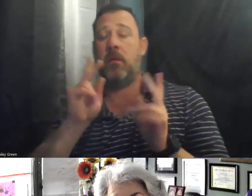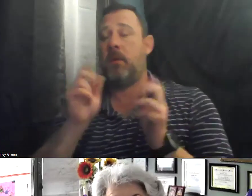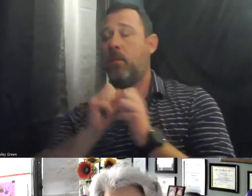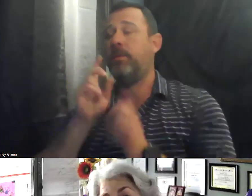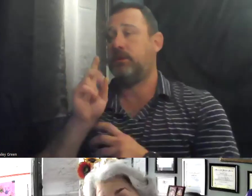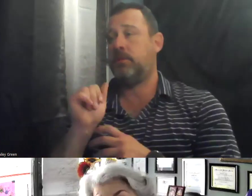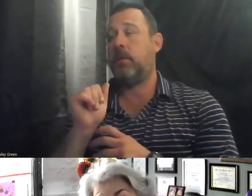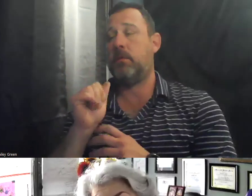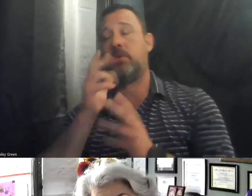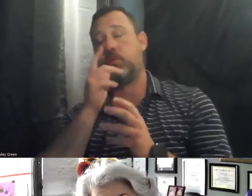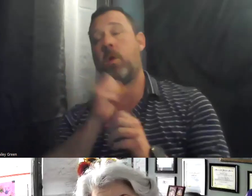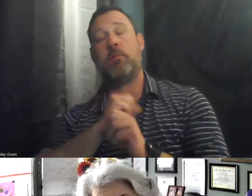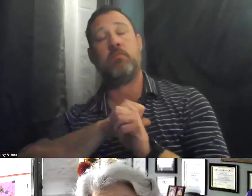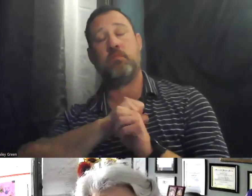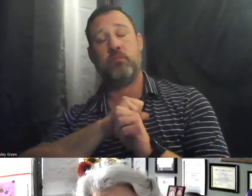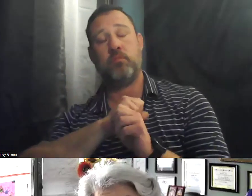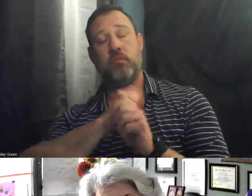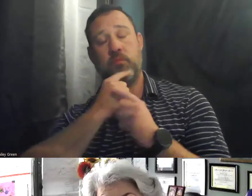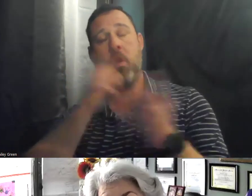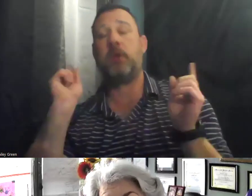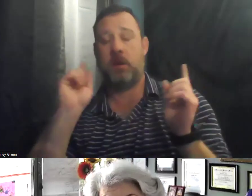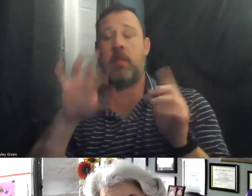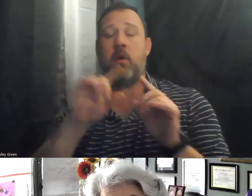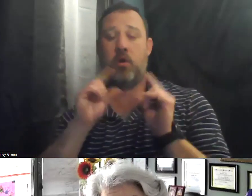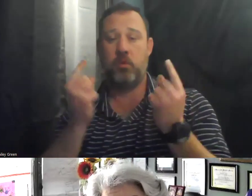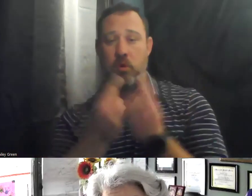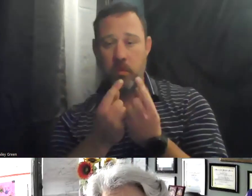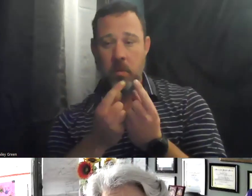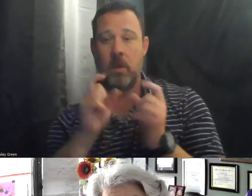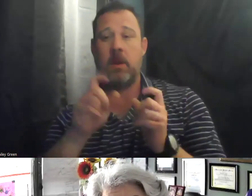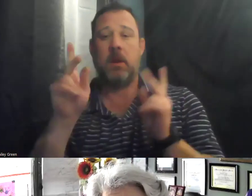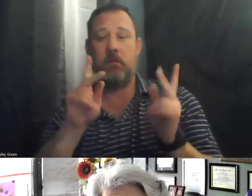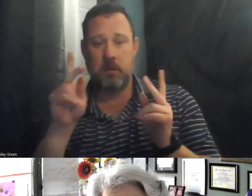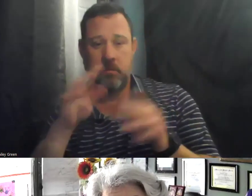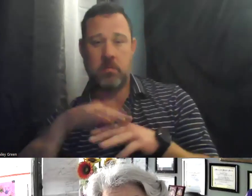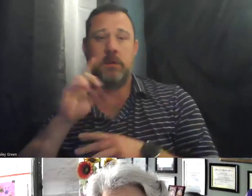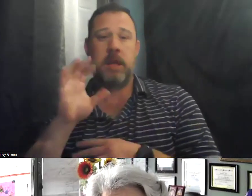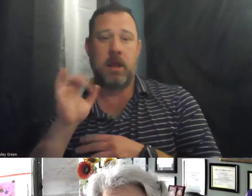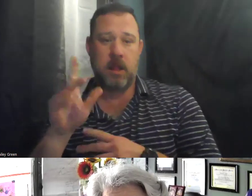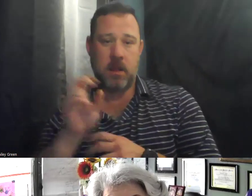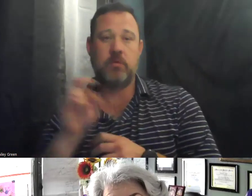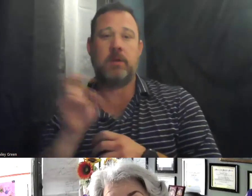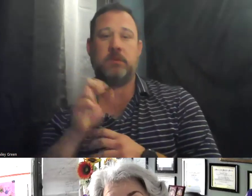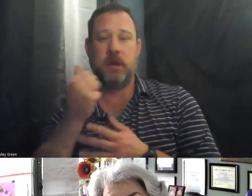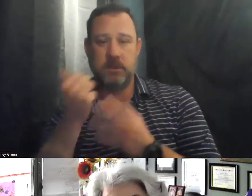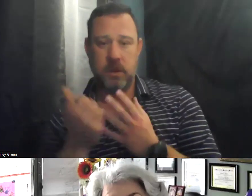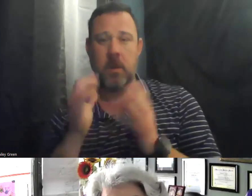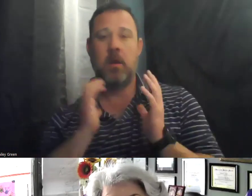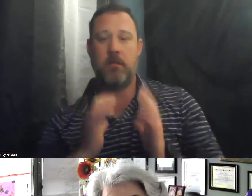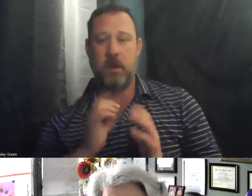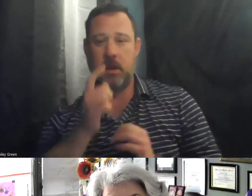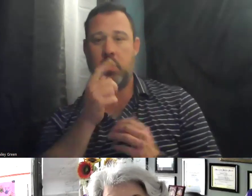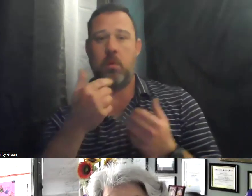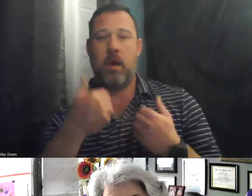just broadcast to this group, we need people on the DACLAC Transportation Subcommittee who